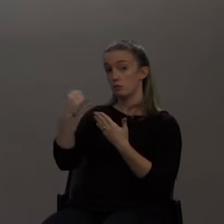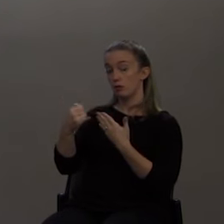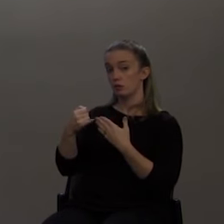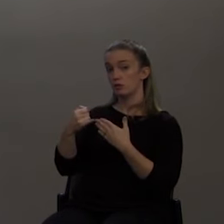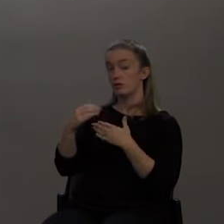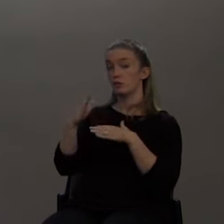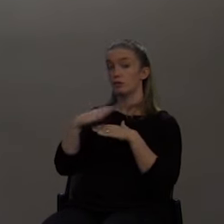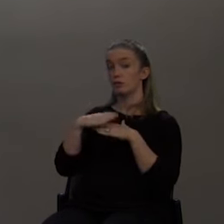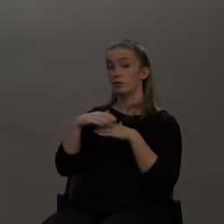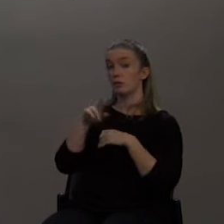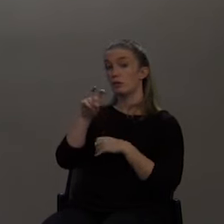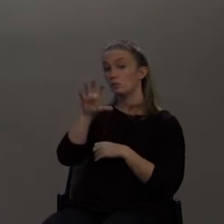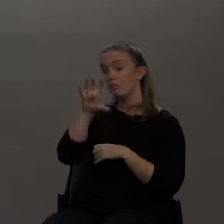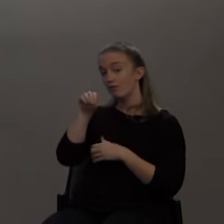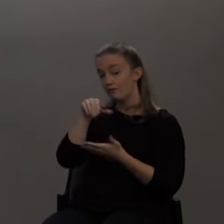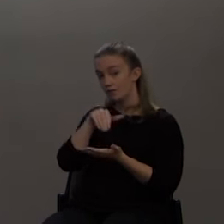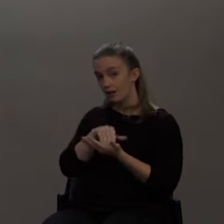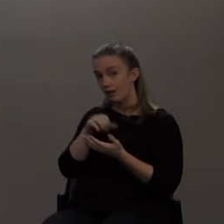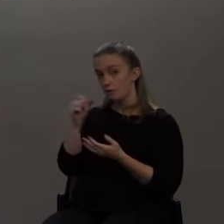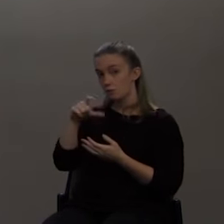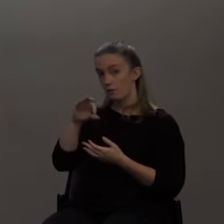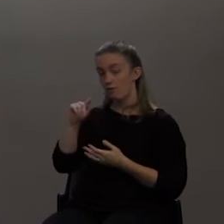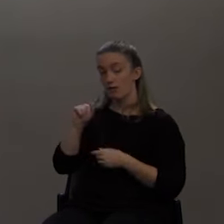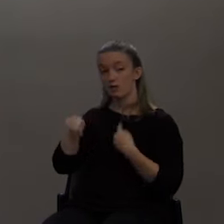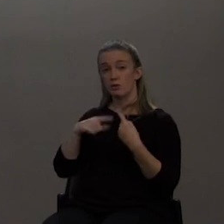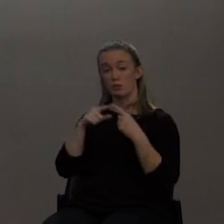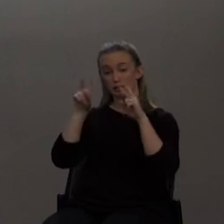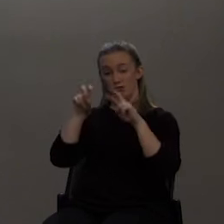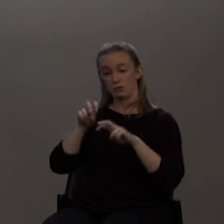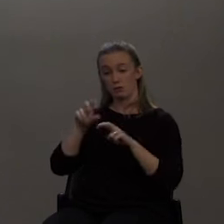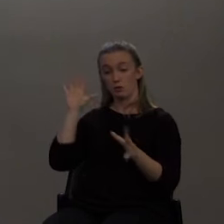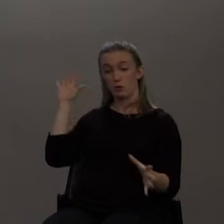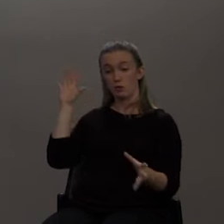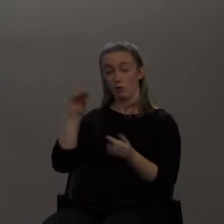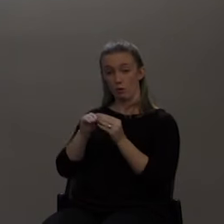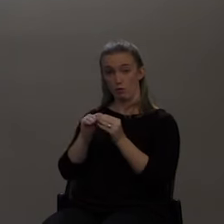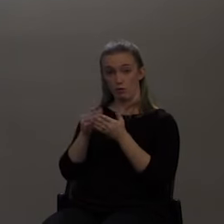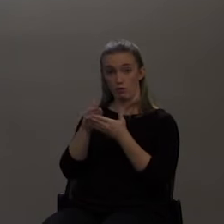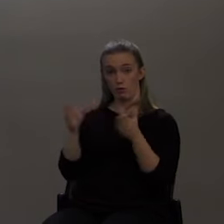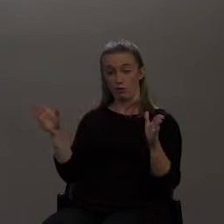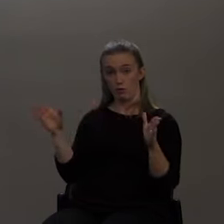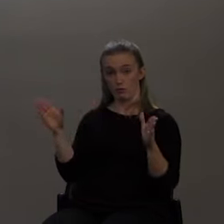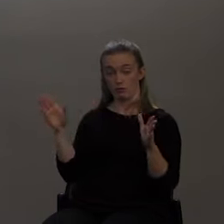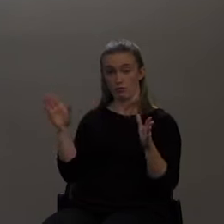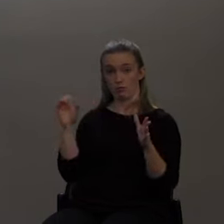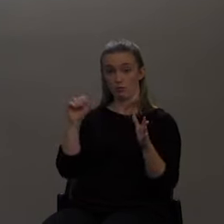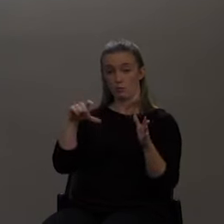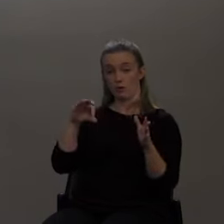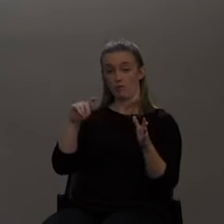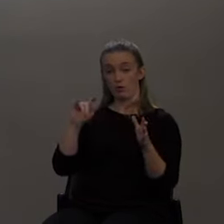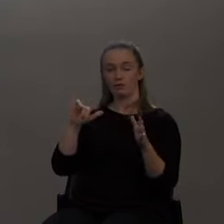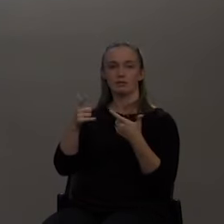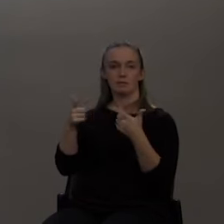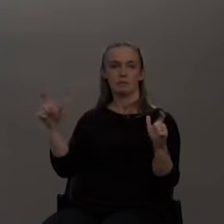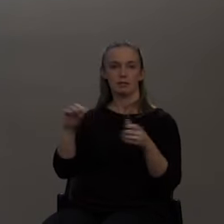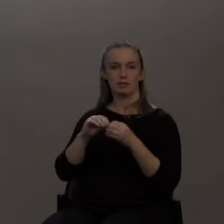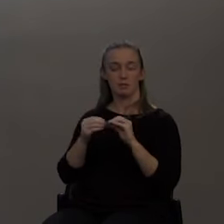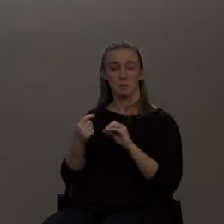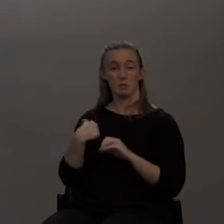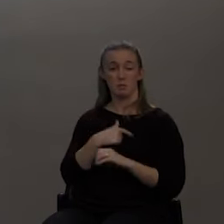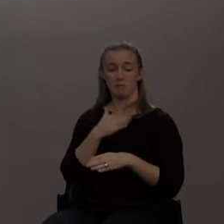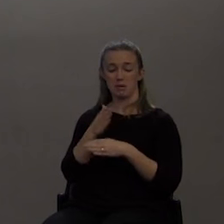when we look at your overall total square footage, that is a significant number. So we've been averaging, and if you